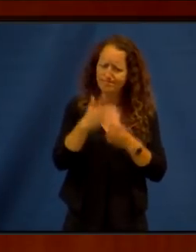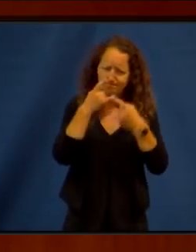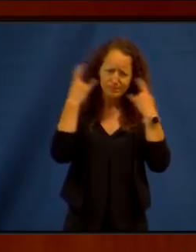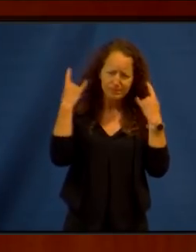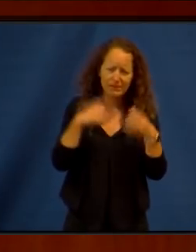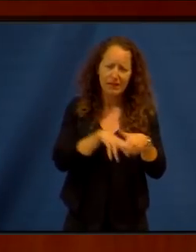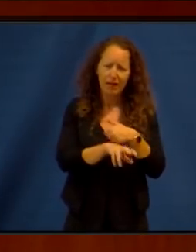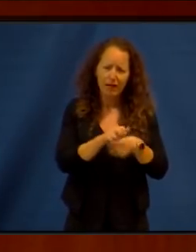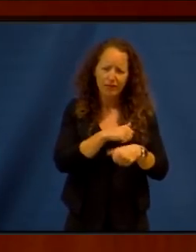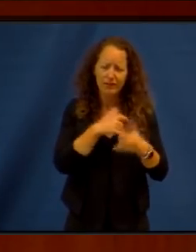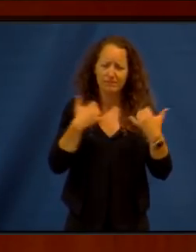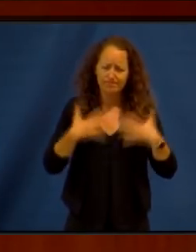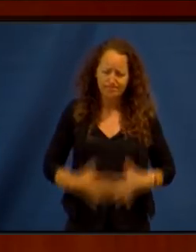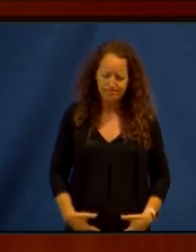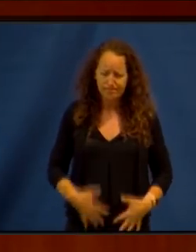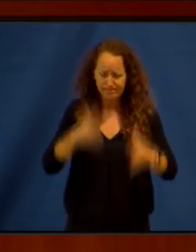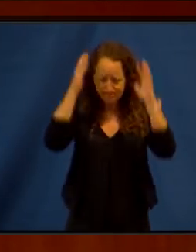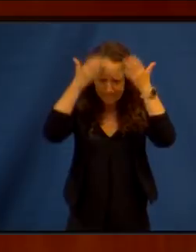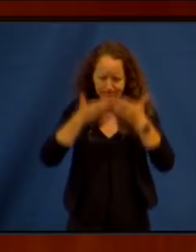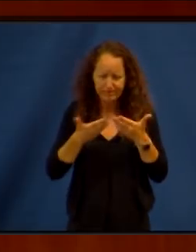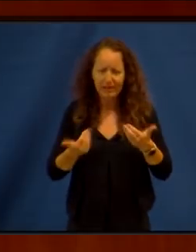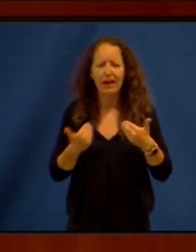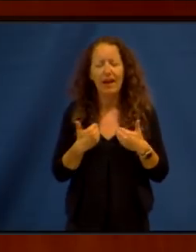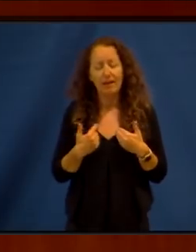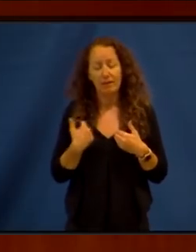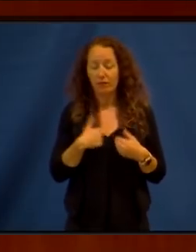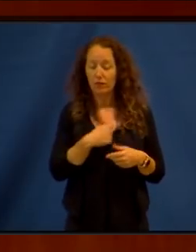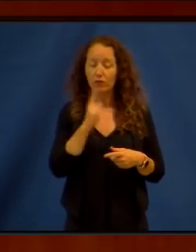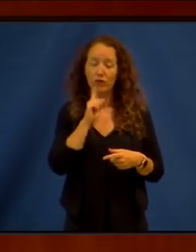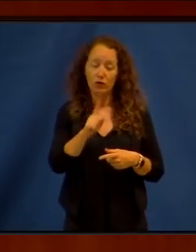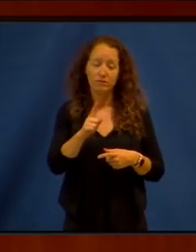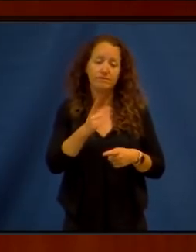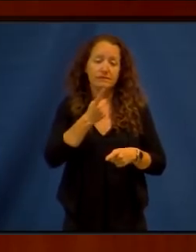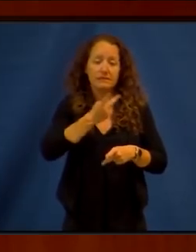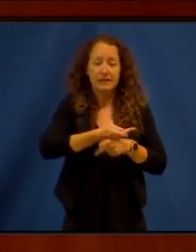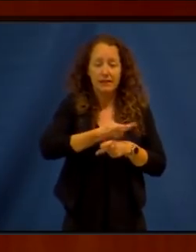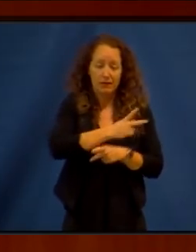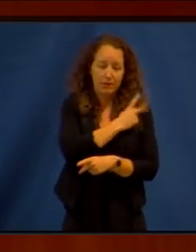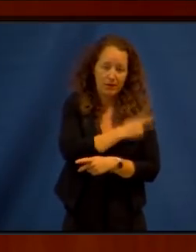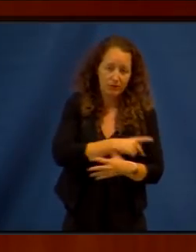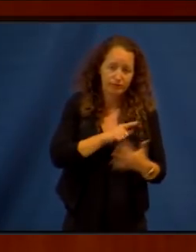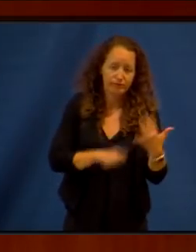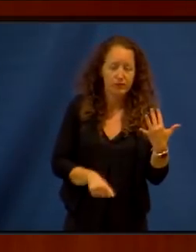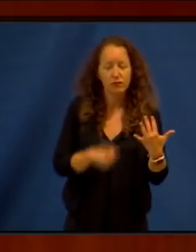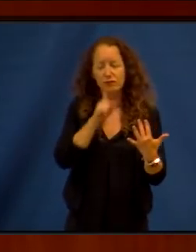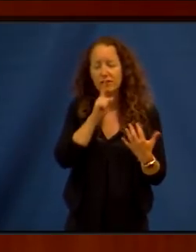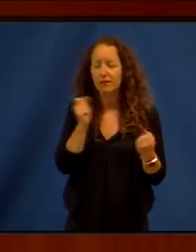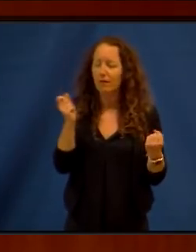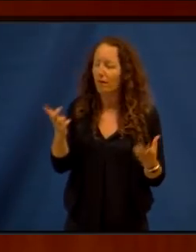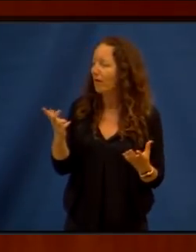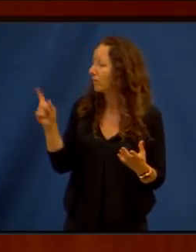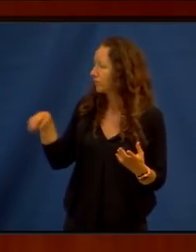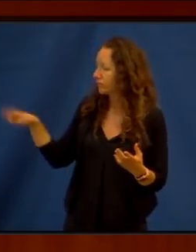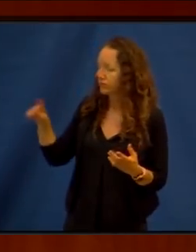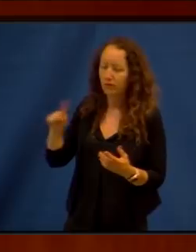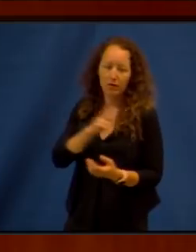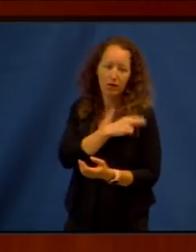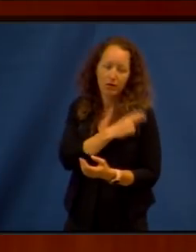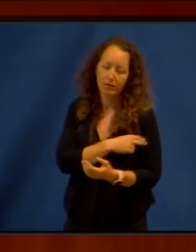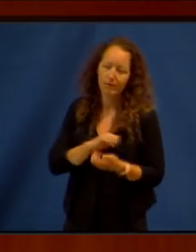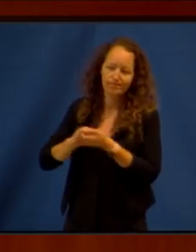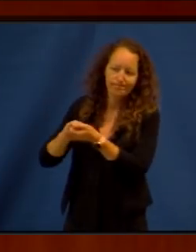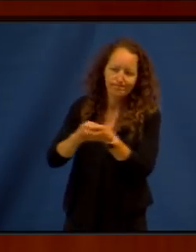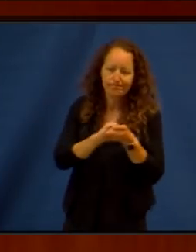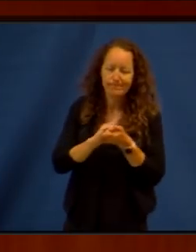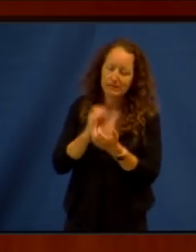community throughout Mohave County. And again, we're very thankful for all the hospitals and for everyone that's pulling together to get us through this